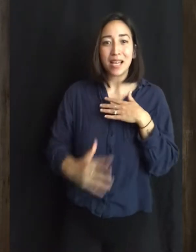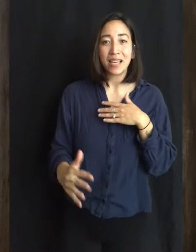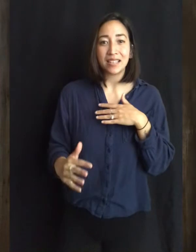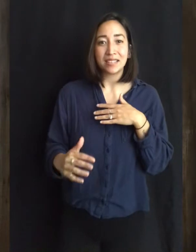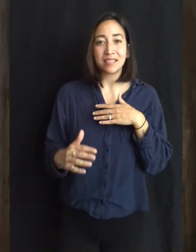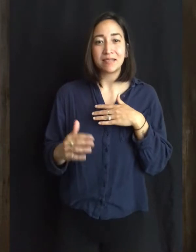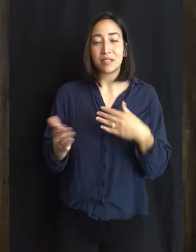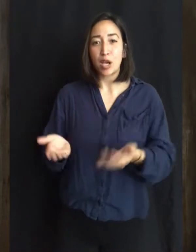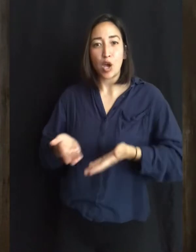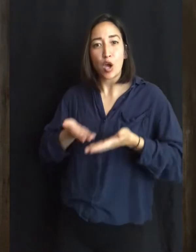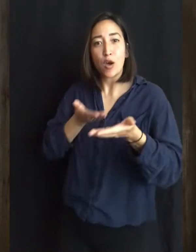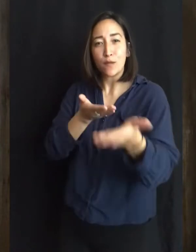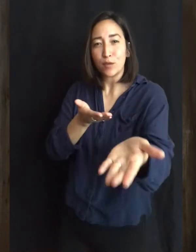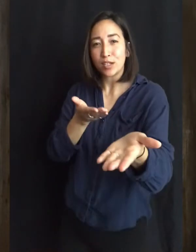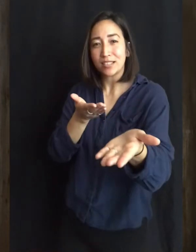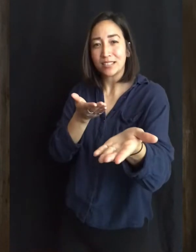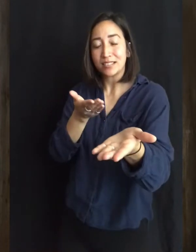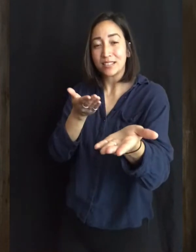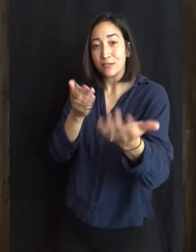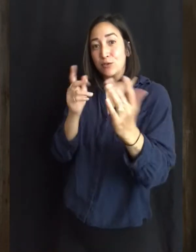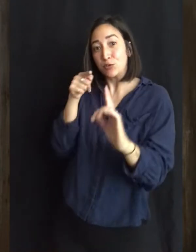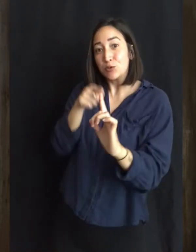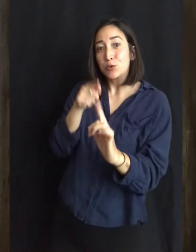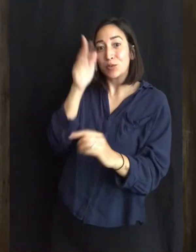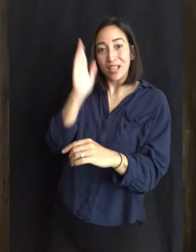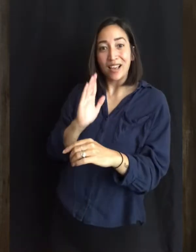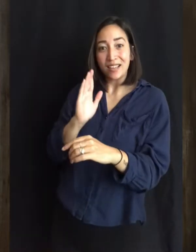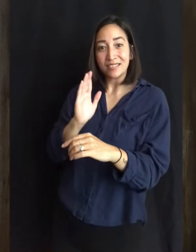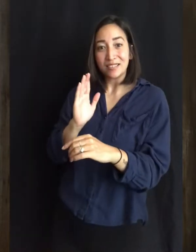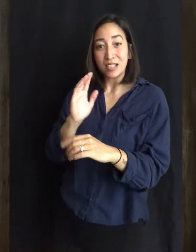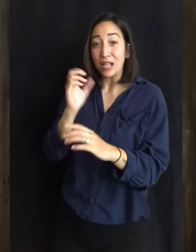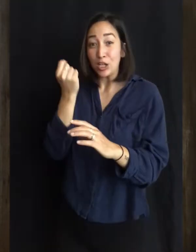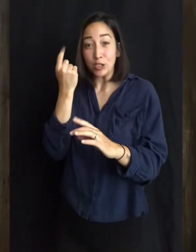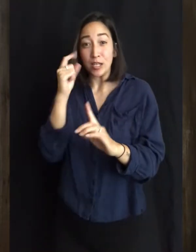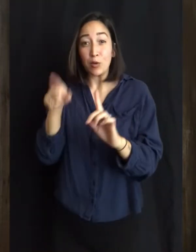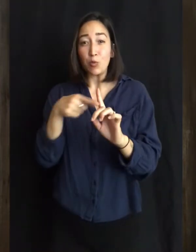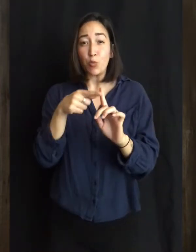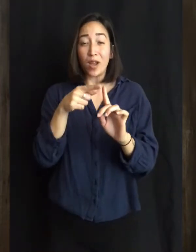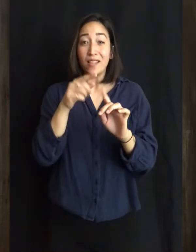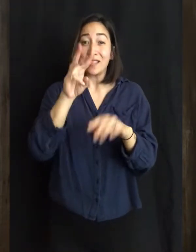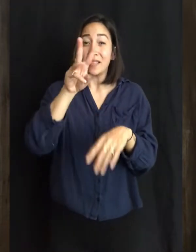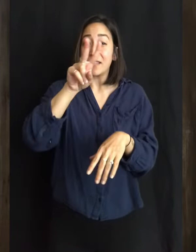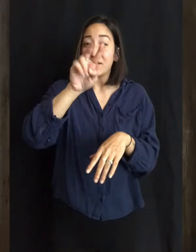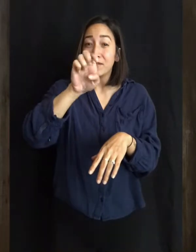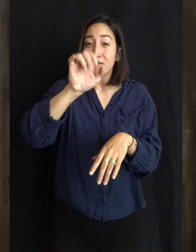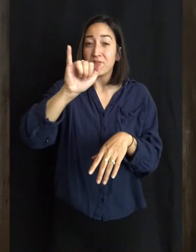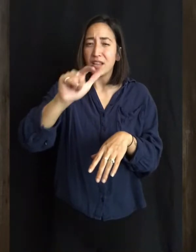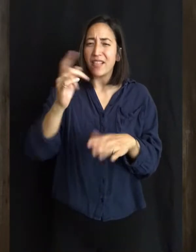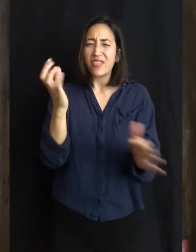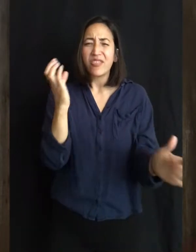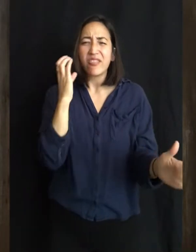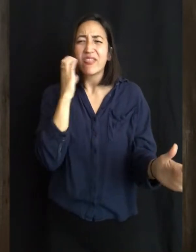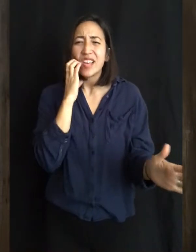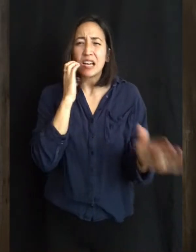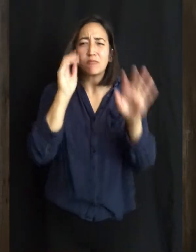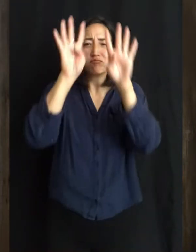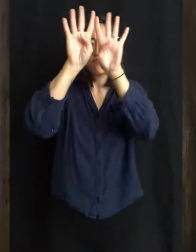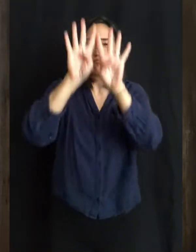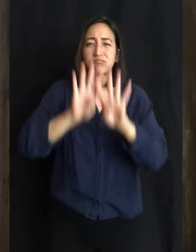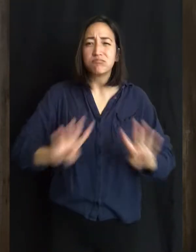and brought it to the mercy seat of God. And when that veil was torn, a thick veil